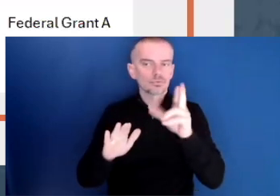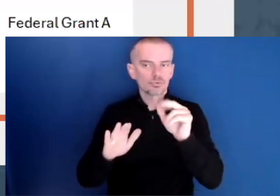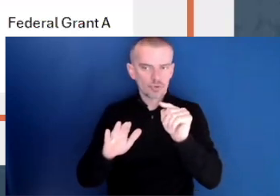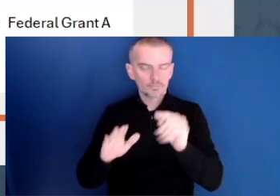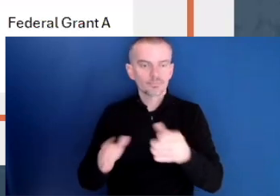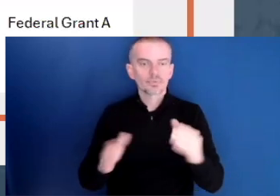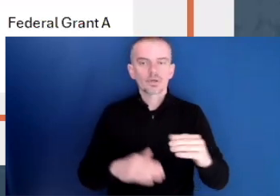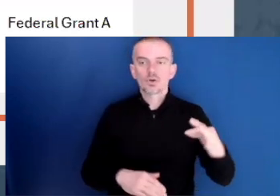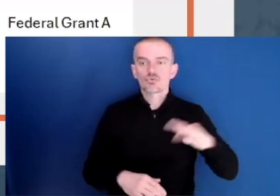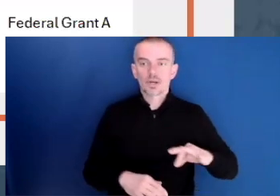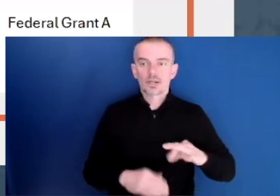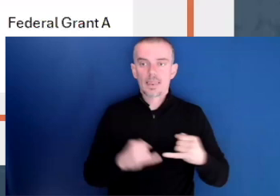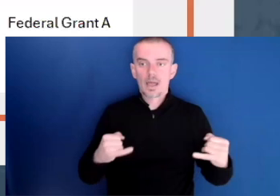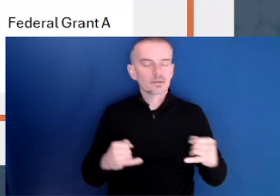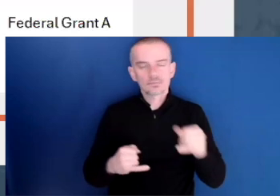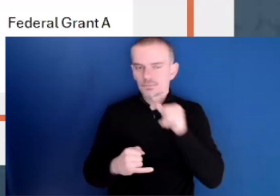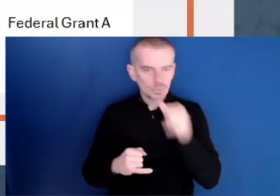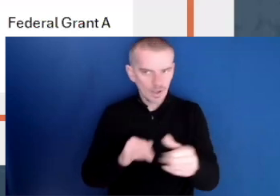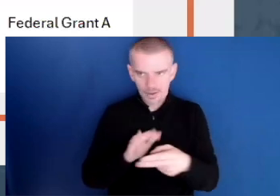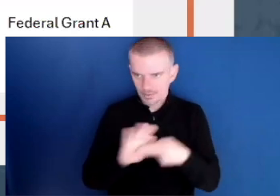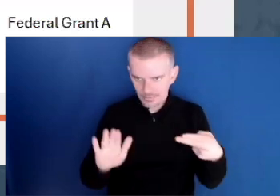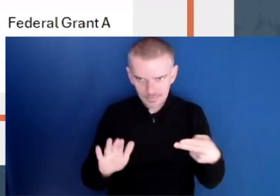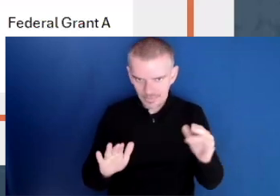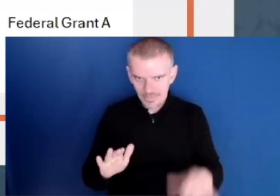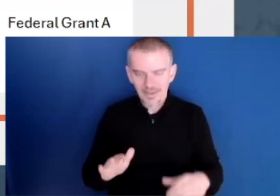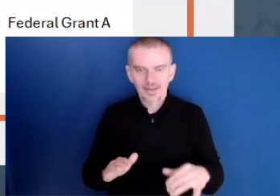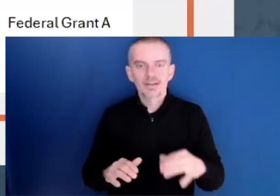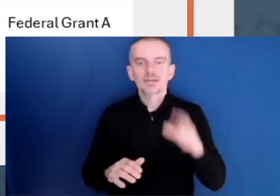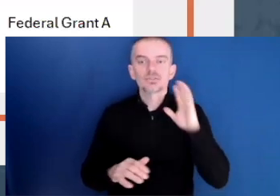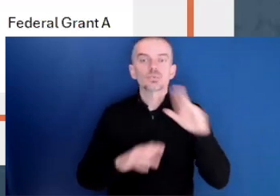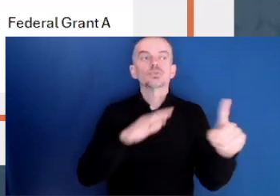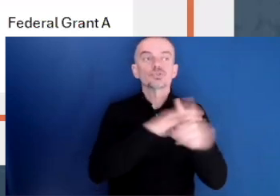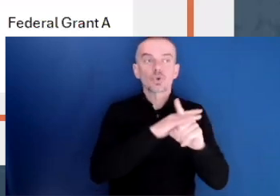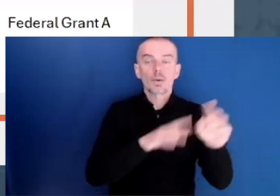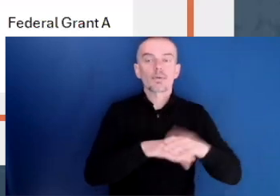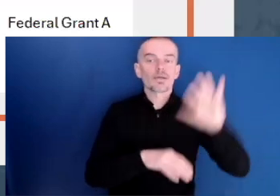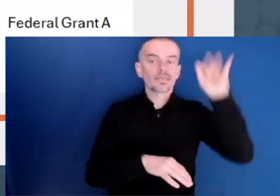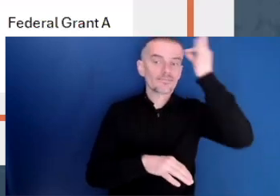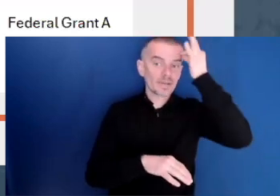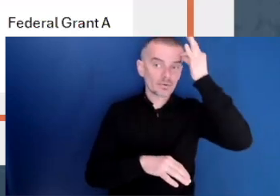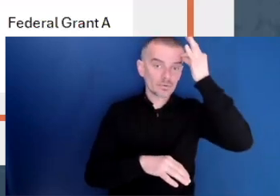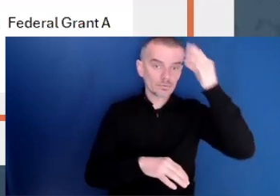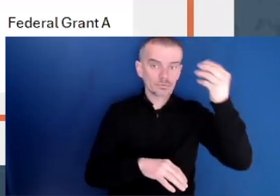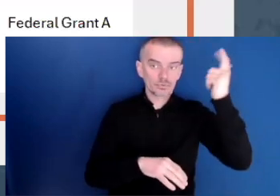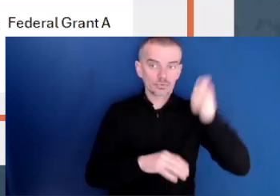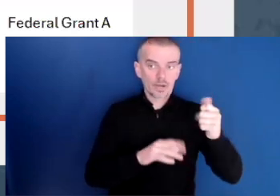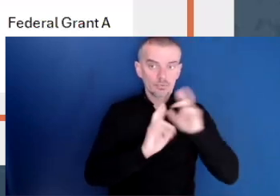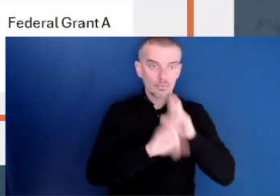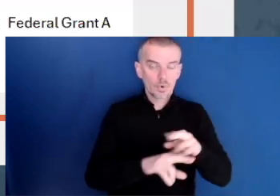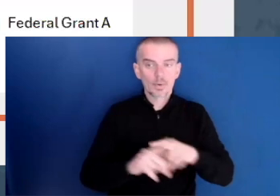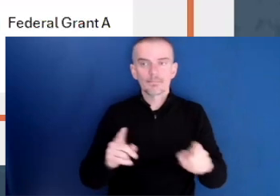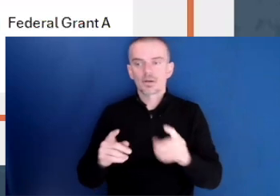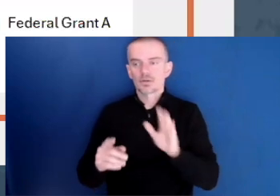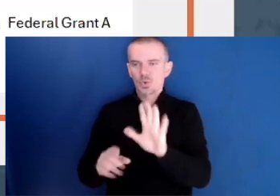are not. And that's so that it shows up in the federal grant report, but not in the overall organization's report, right? So